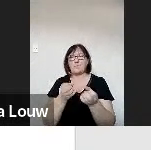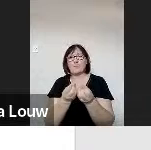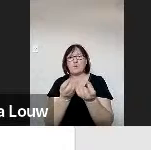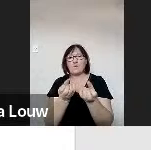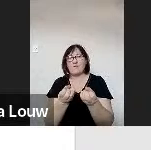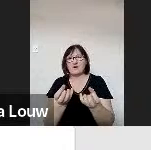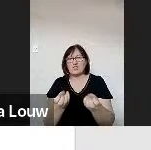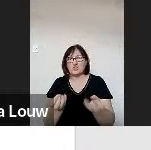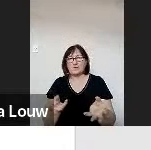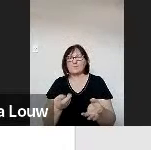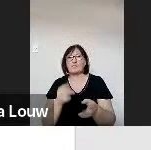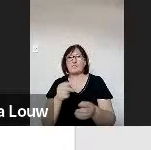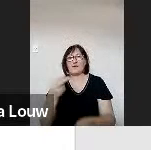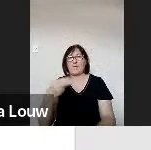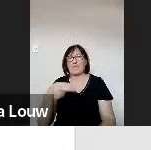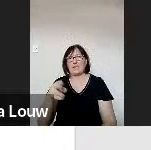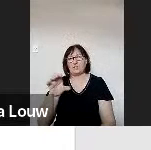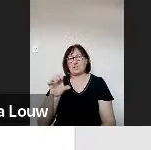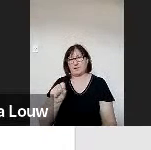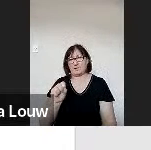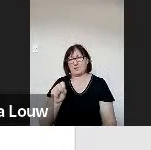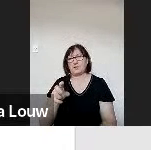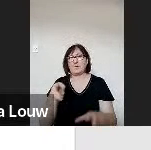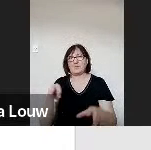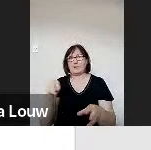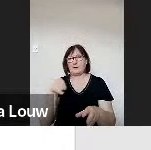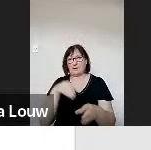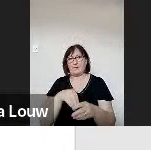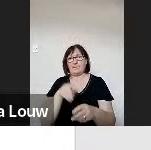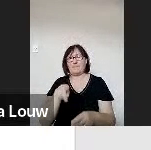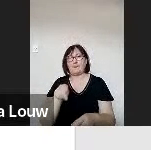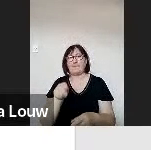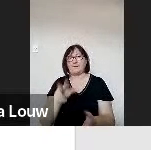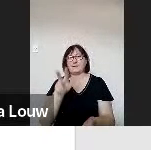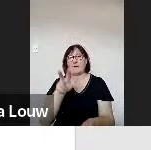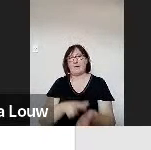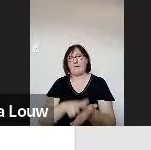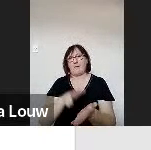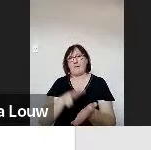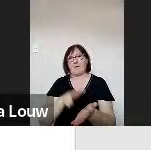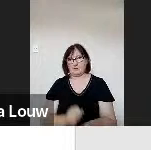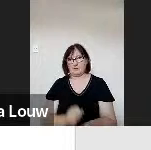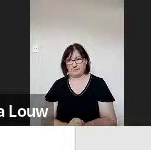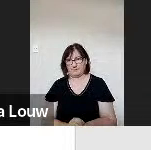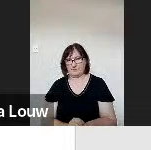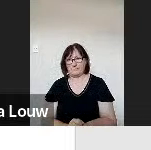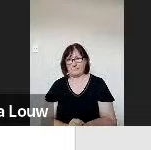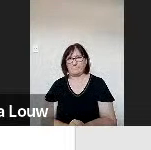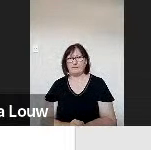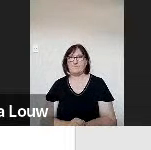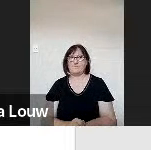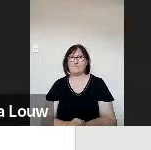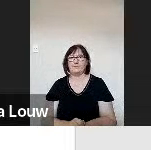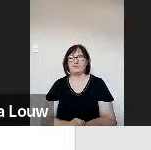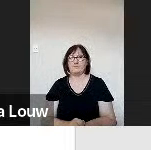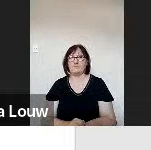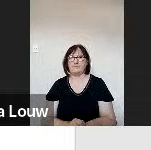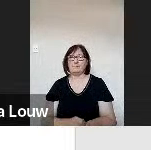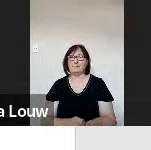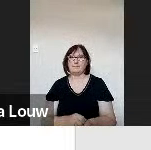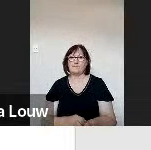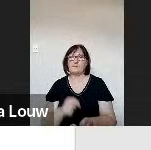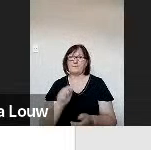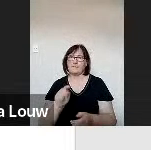the HS in the Customs and Excise Act. Therefore, in the performance of our work as